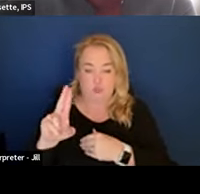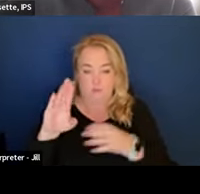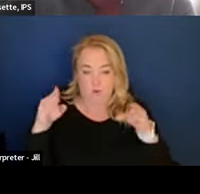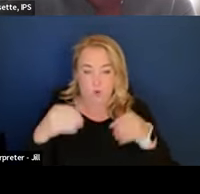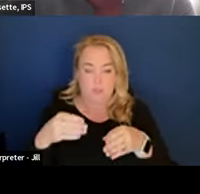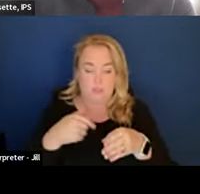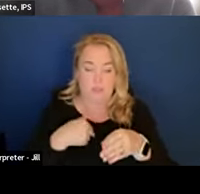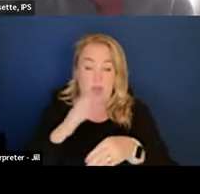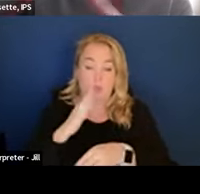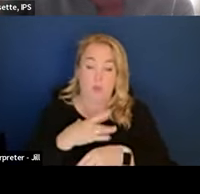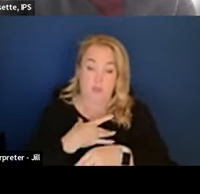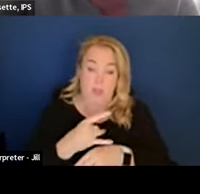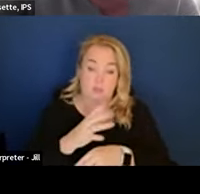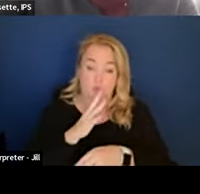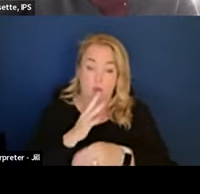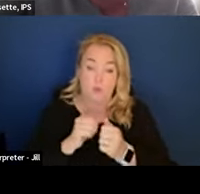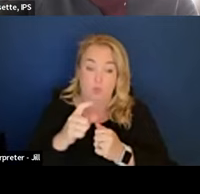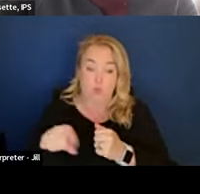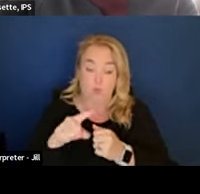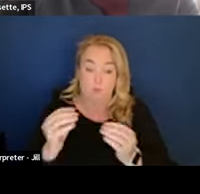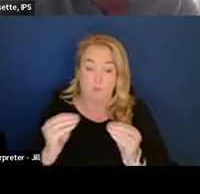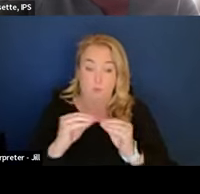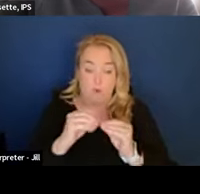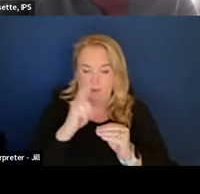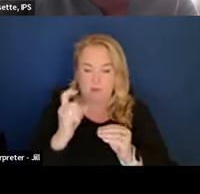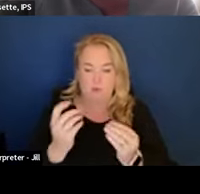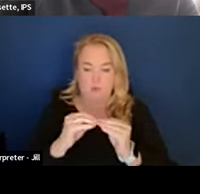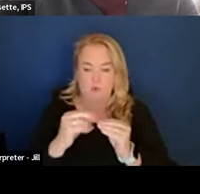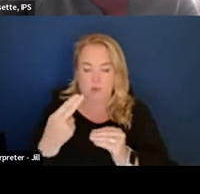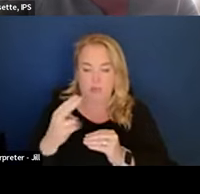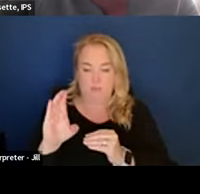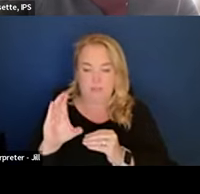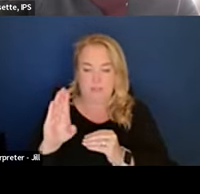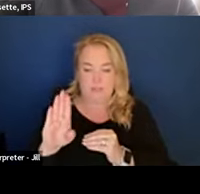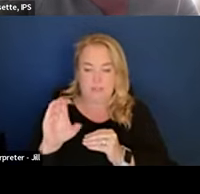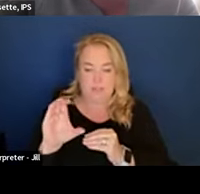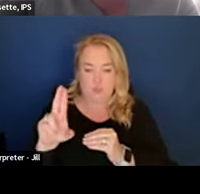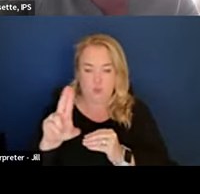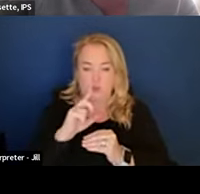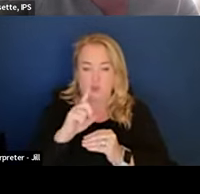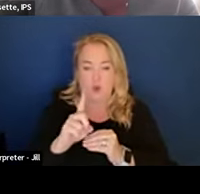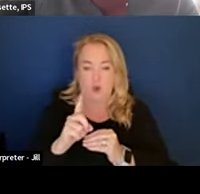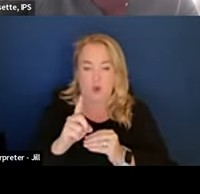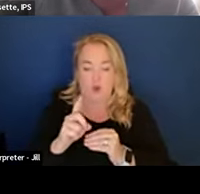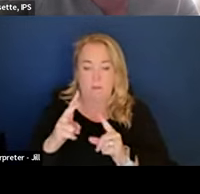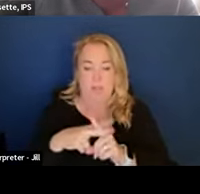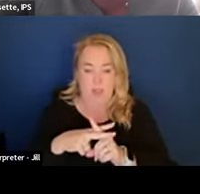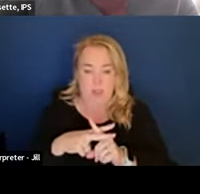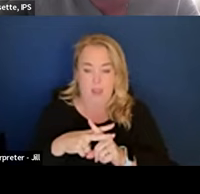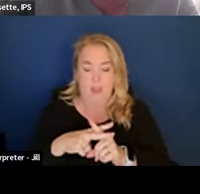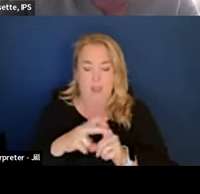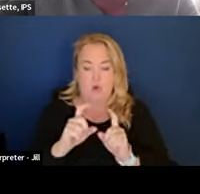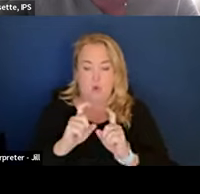So I would like to talk to you more, because as more HBCUs are applying for and being awarded the